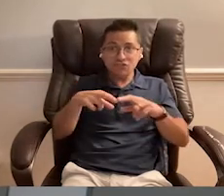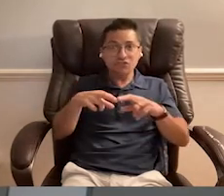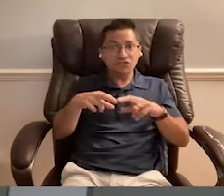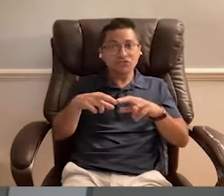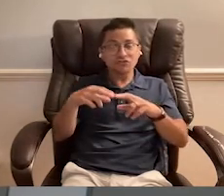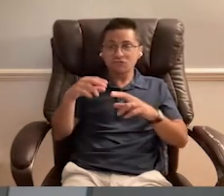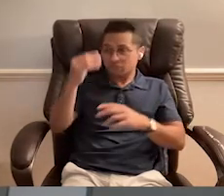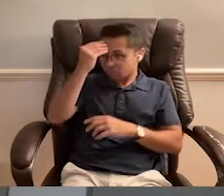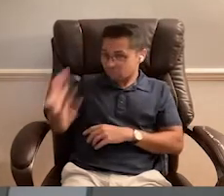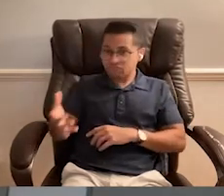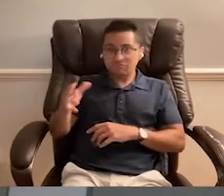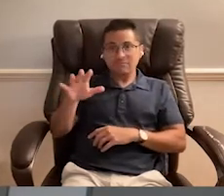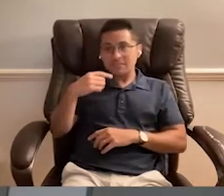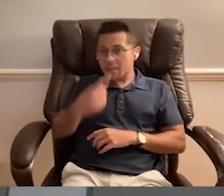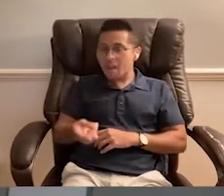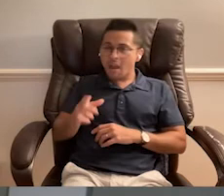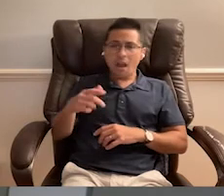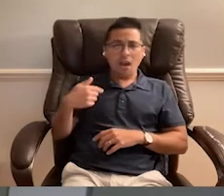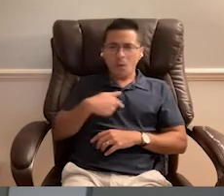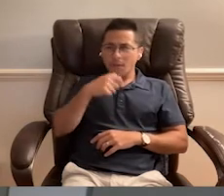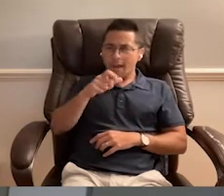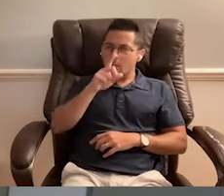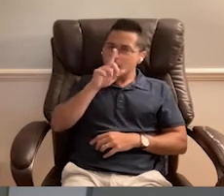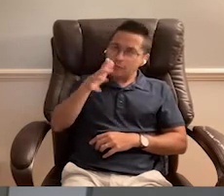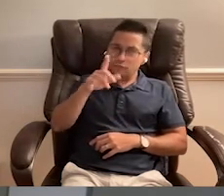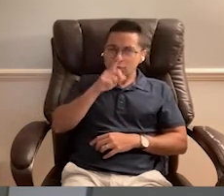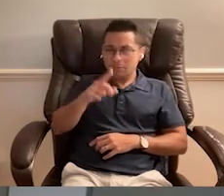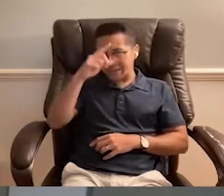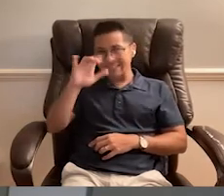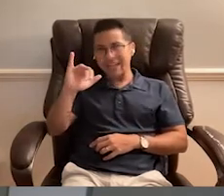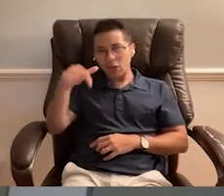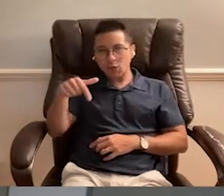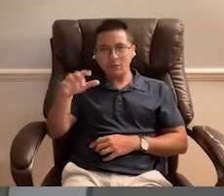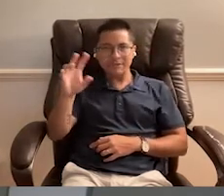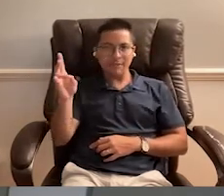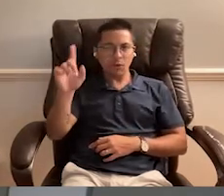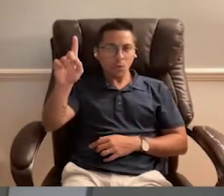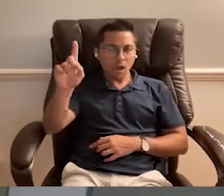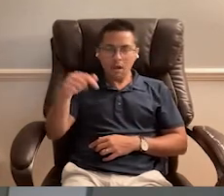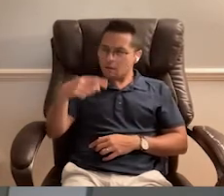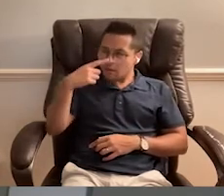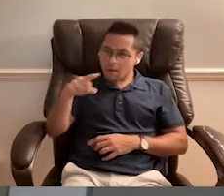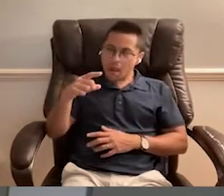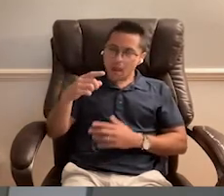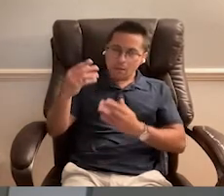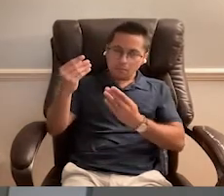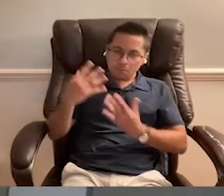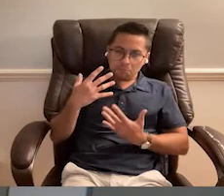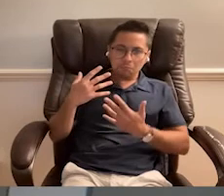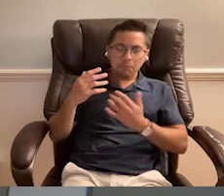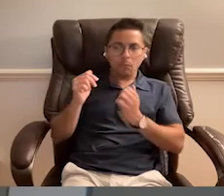but when the regions get back with you and say, we're not real sure because it's IQ